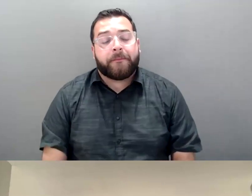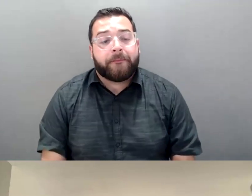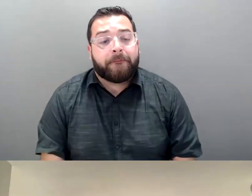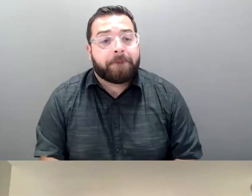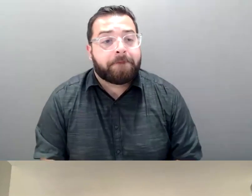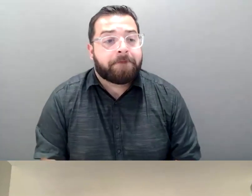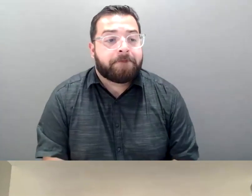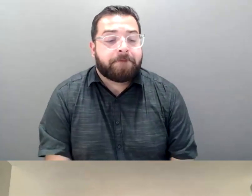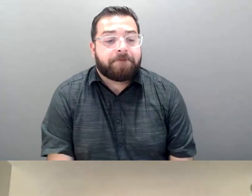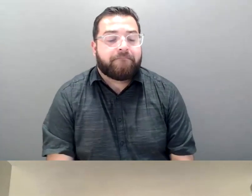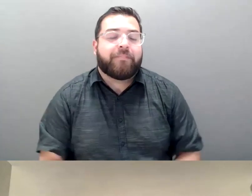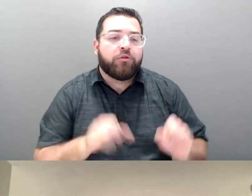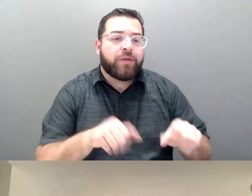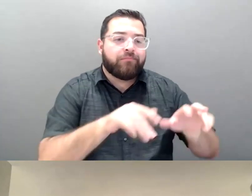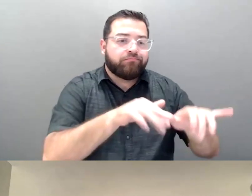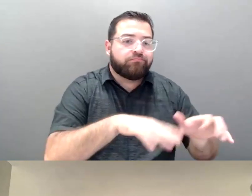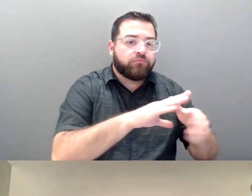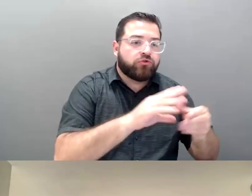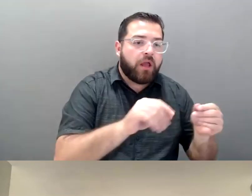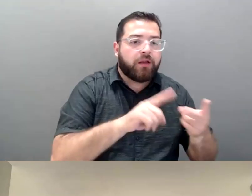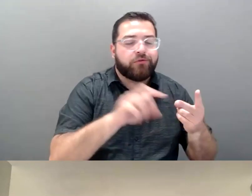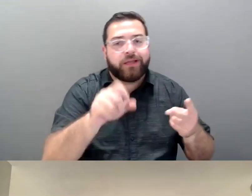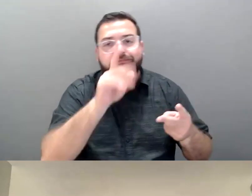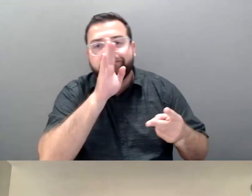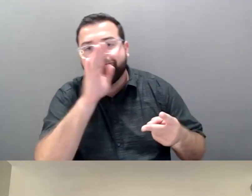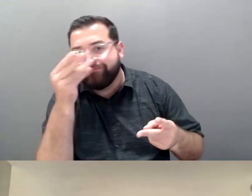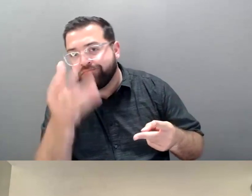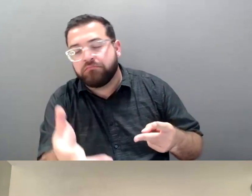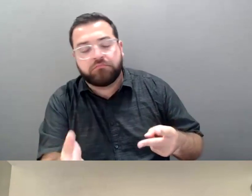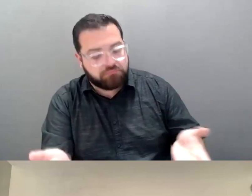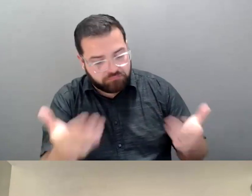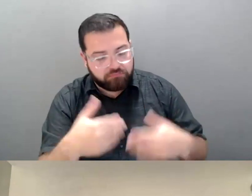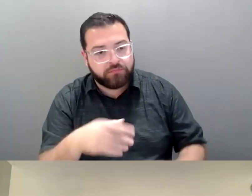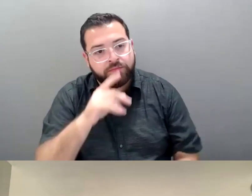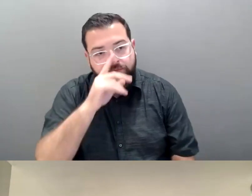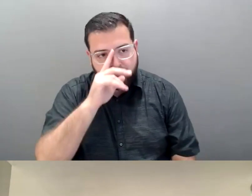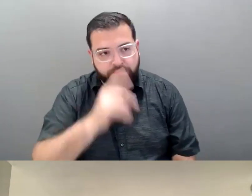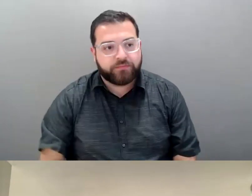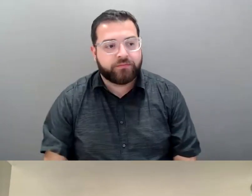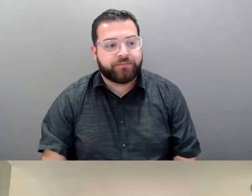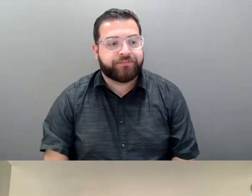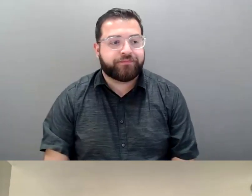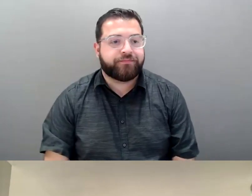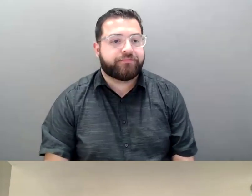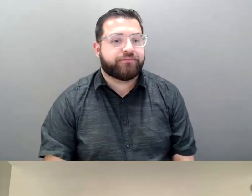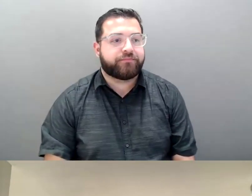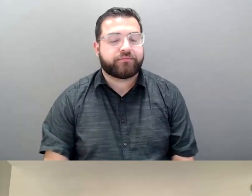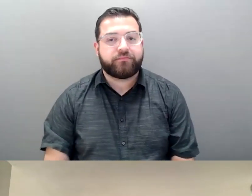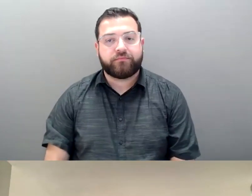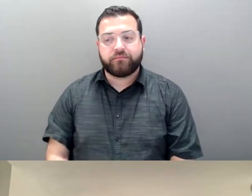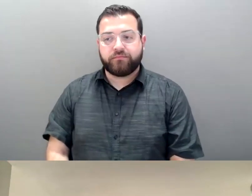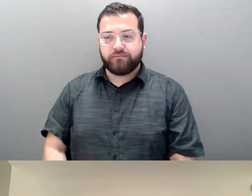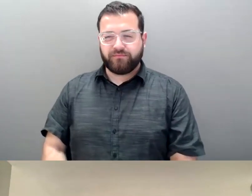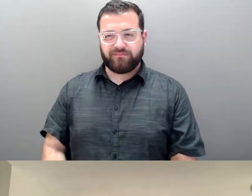You can throw it in the chat. You can also just unmute and say it. Well, I mean, I